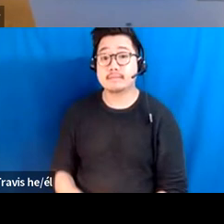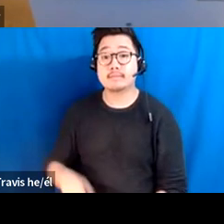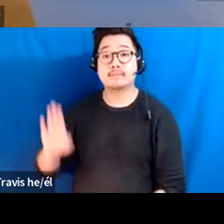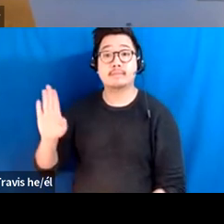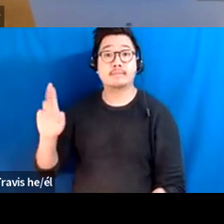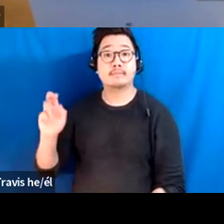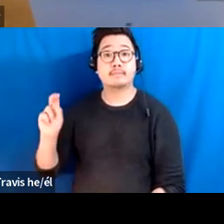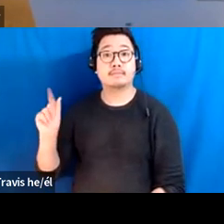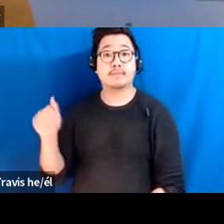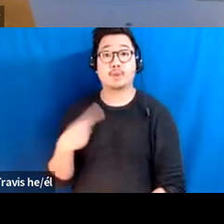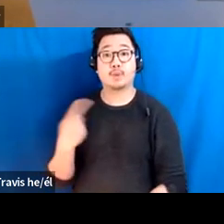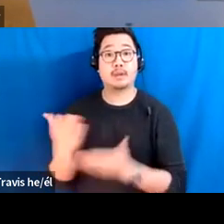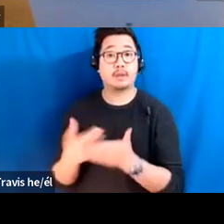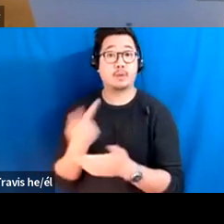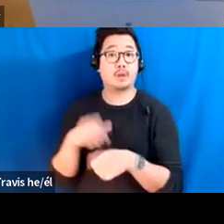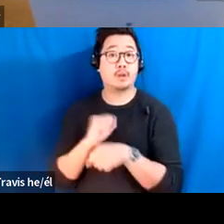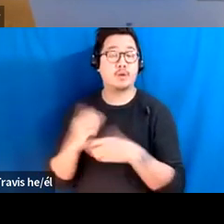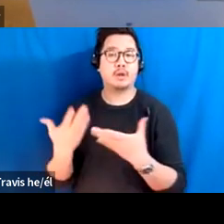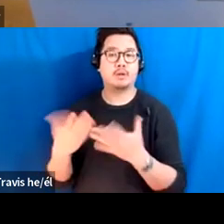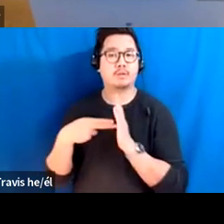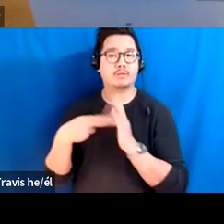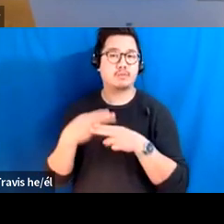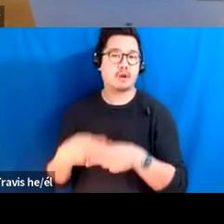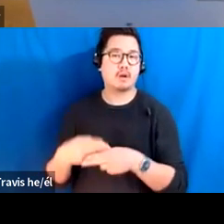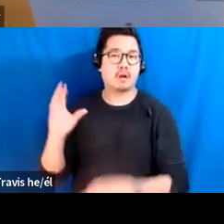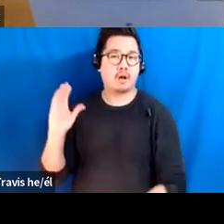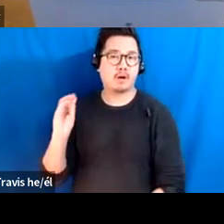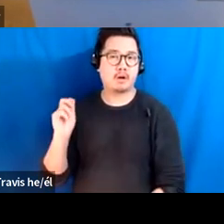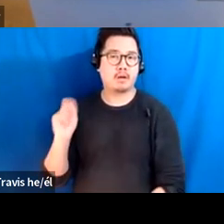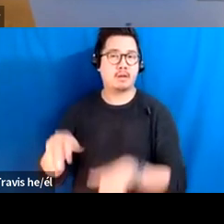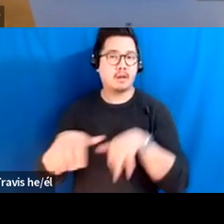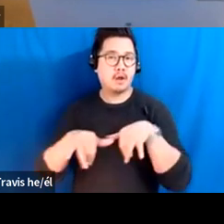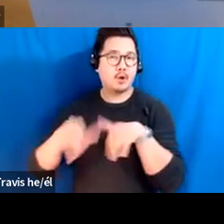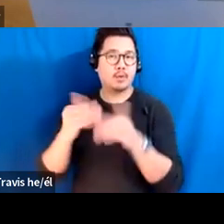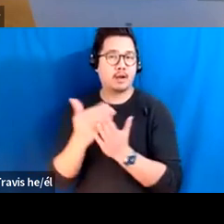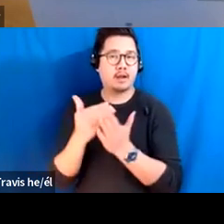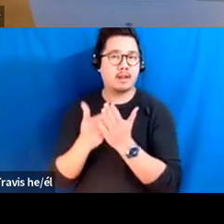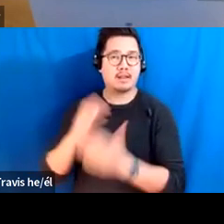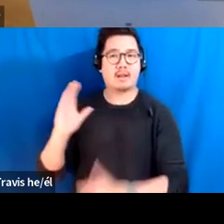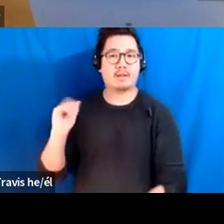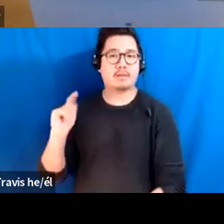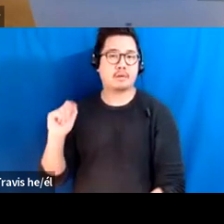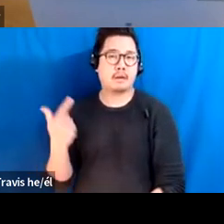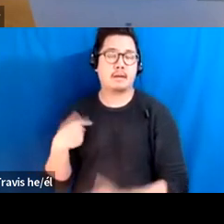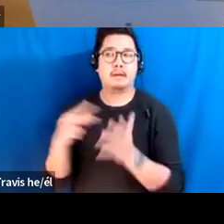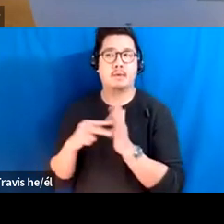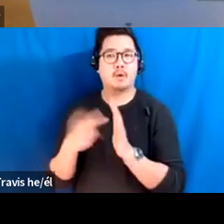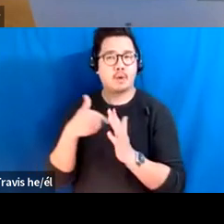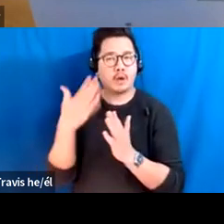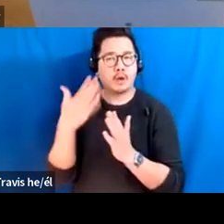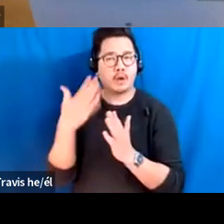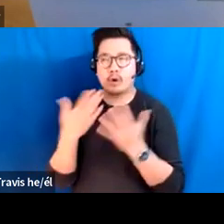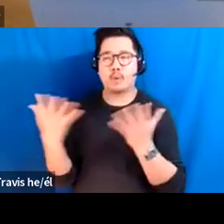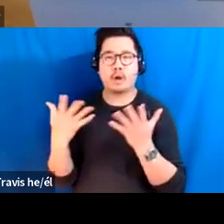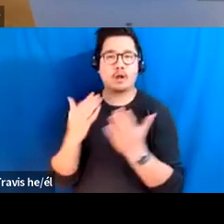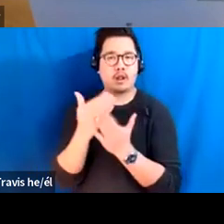that we are working on is a common course catalog so that we understand what courses are being offered at every single school